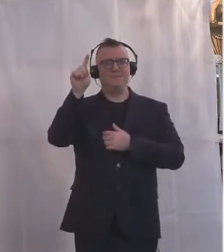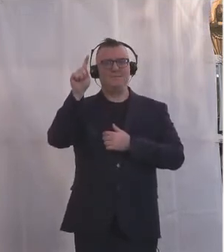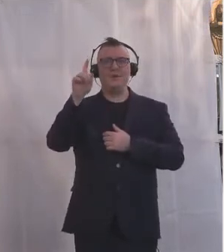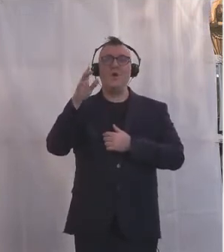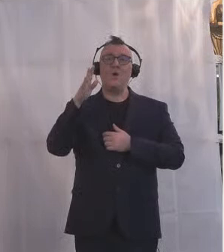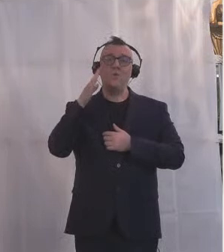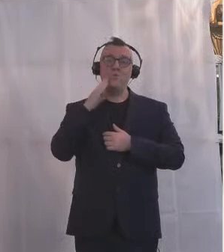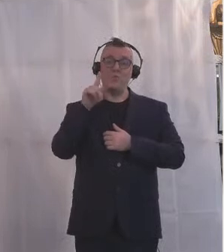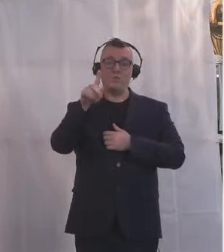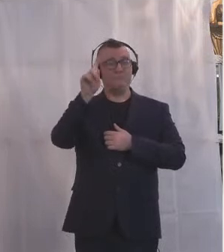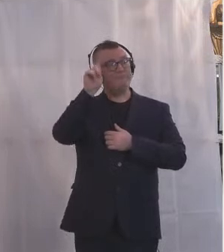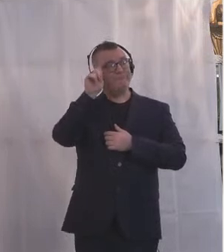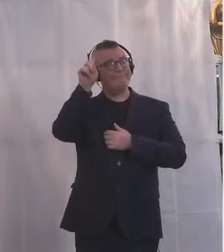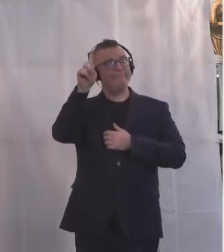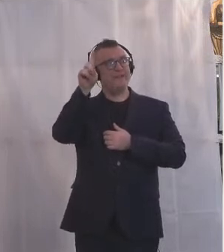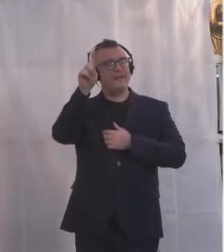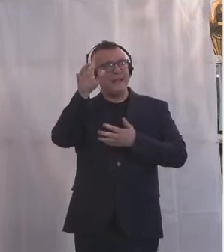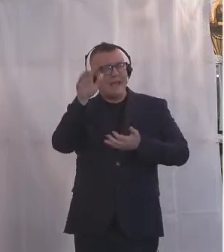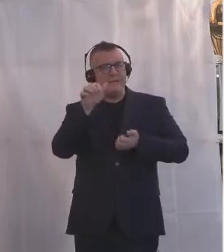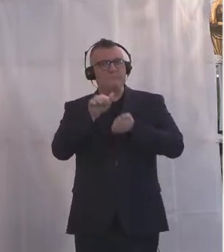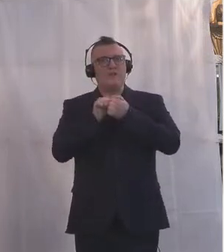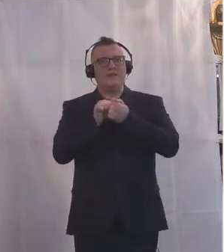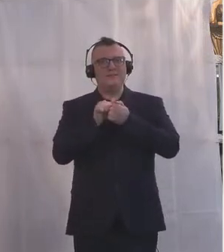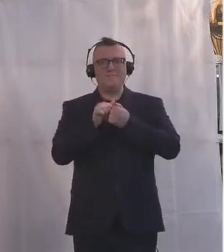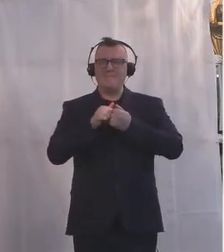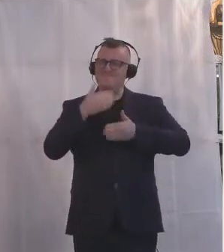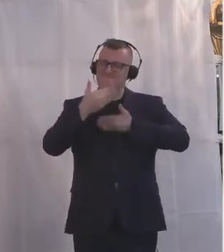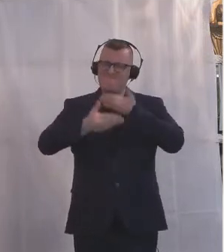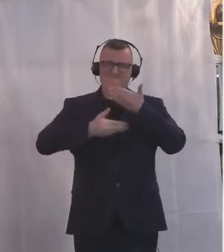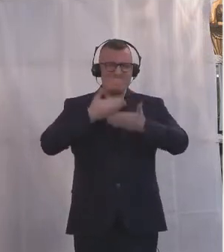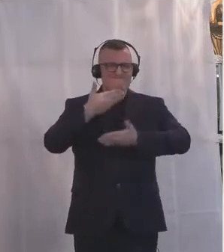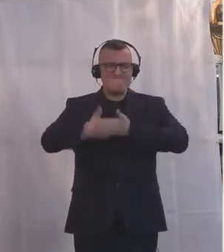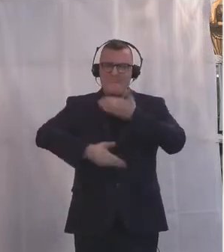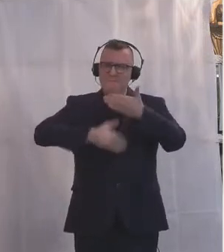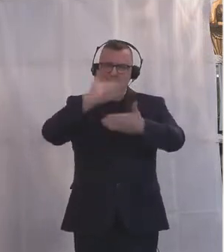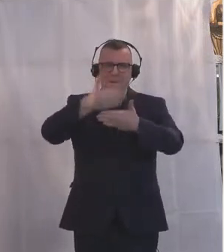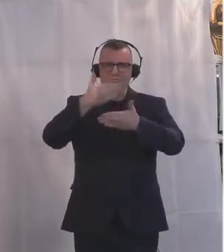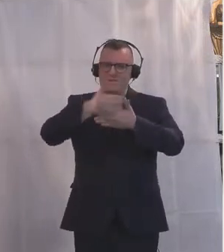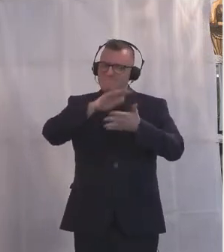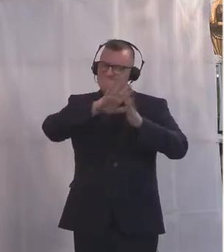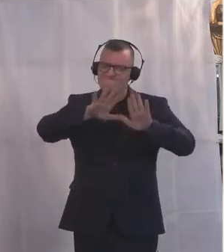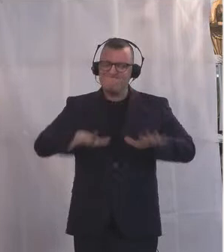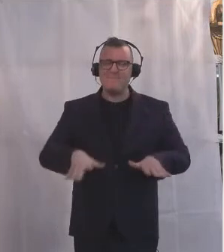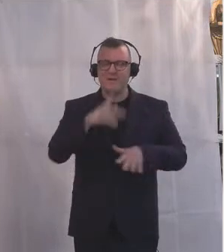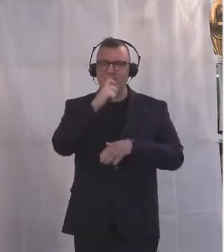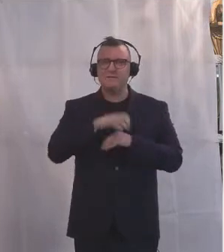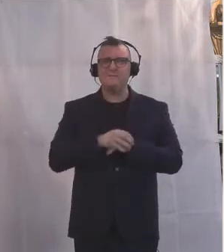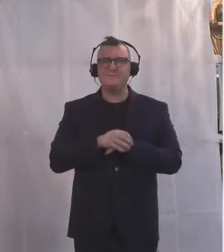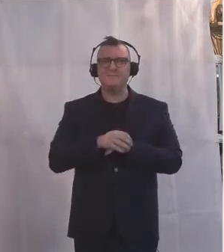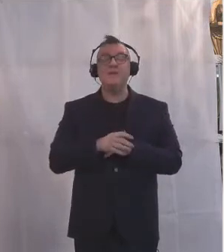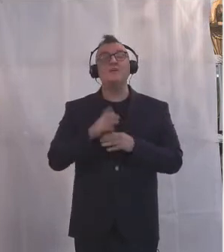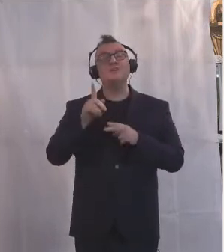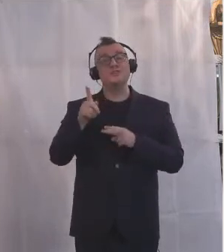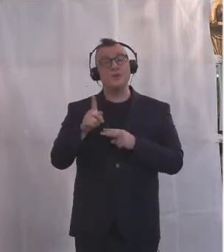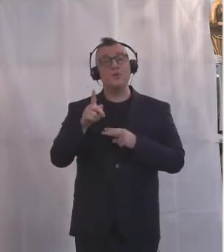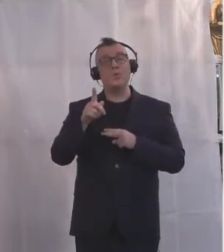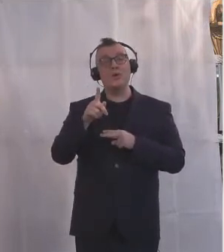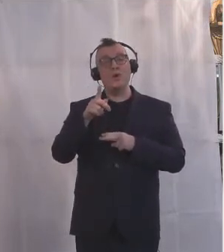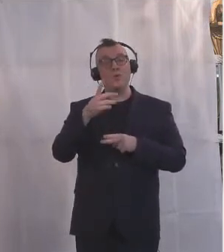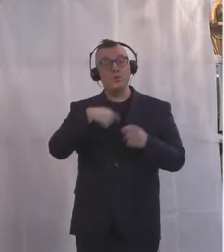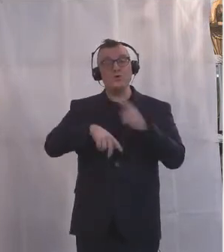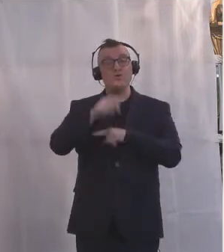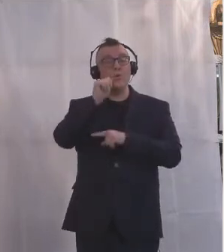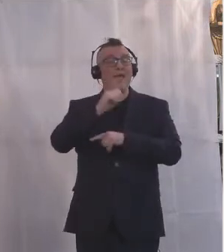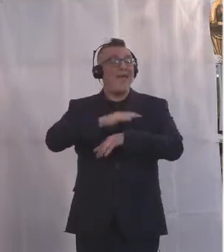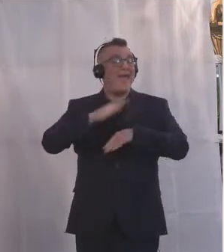become unstoppable. So let's embrace every season of life, knowing that it's our mindset that will help us